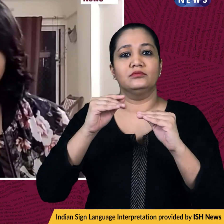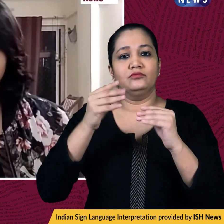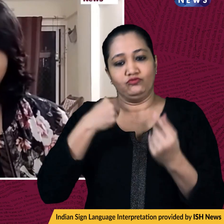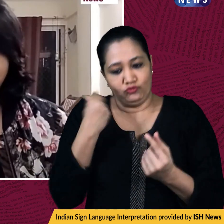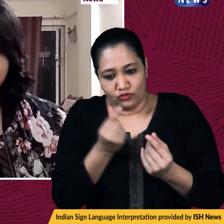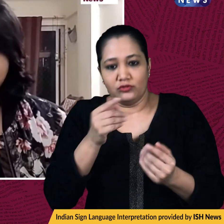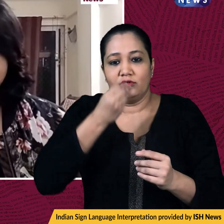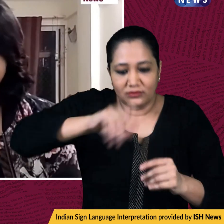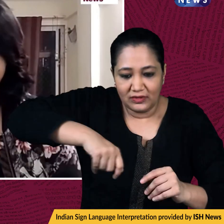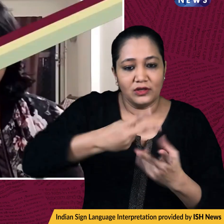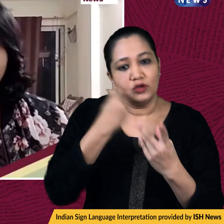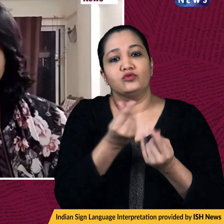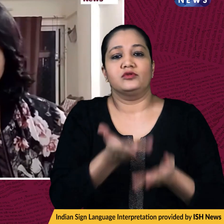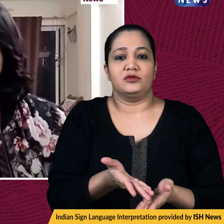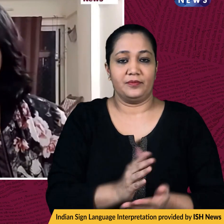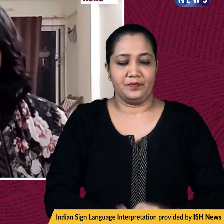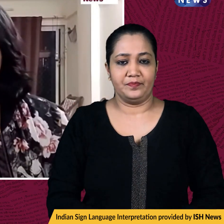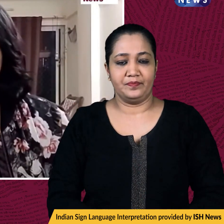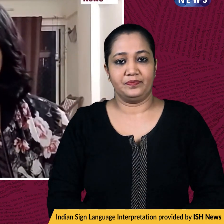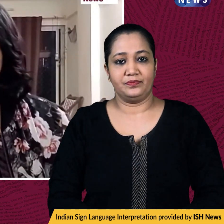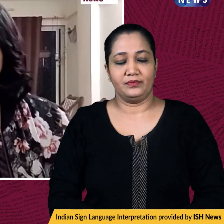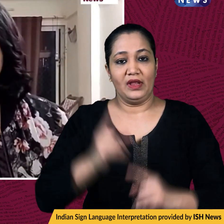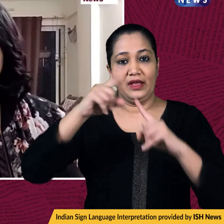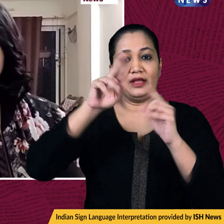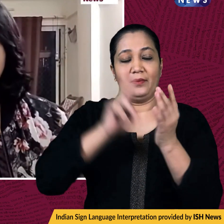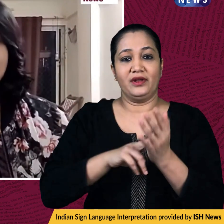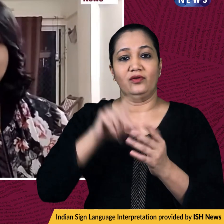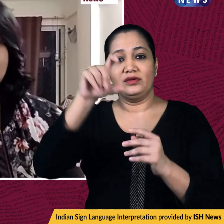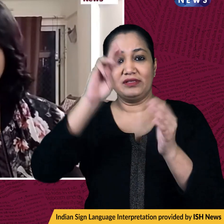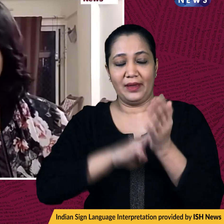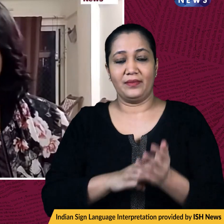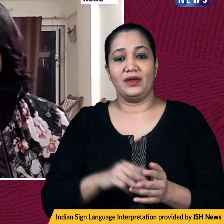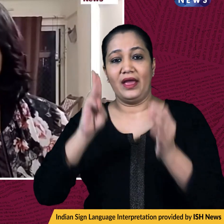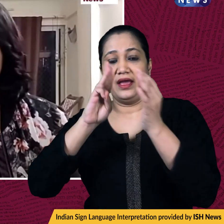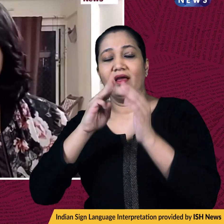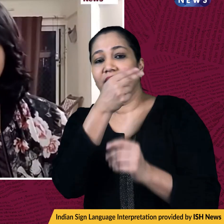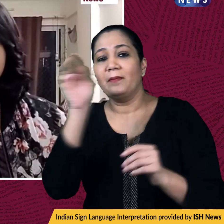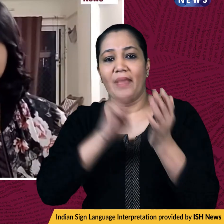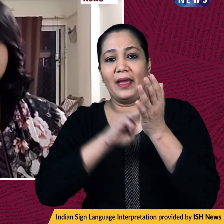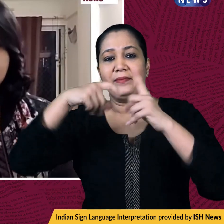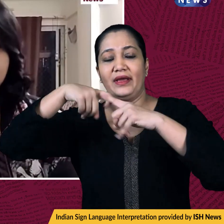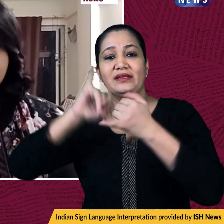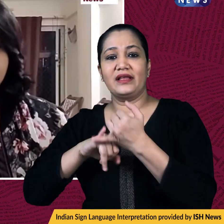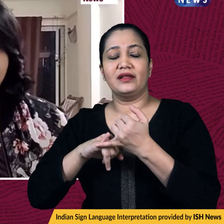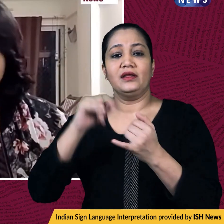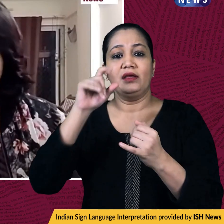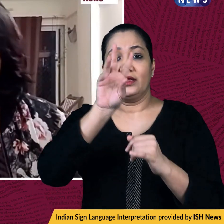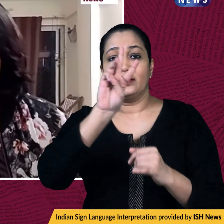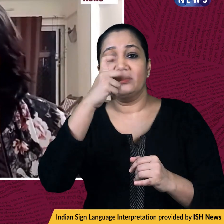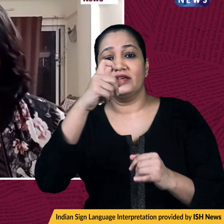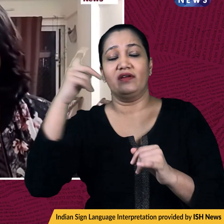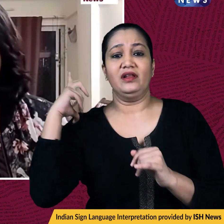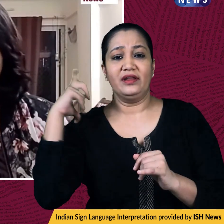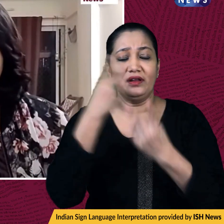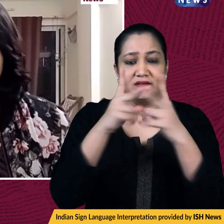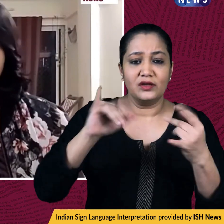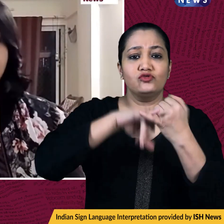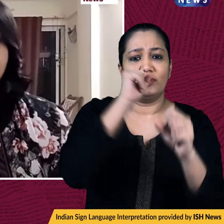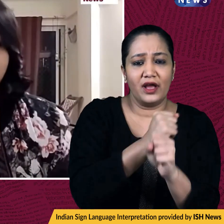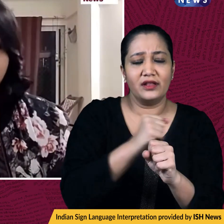life given the criminal background for the accused persons. Her younger sister was also harassed and a separate FIR has